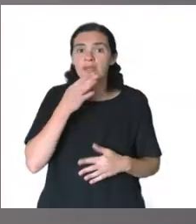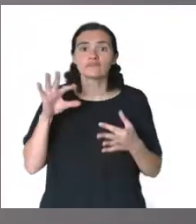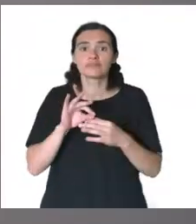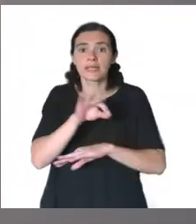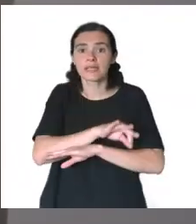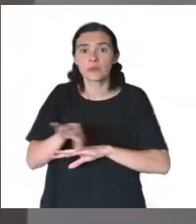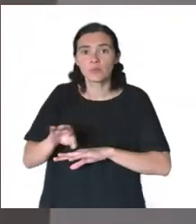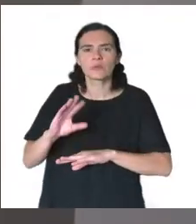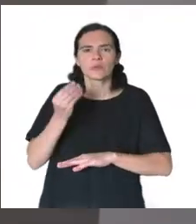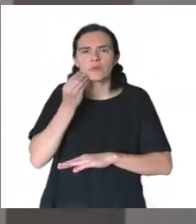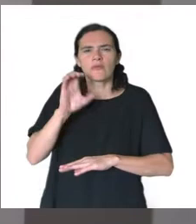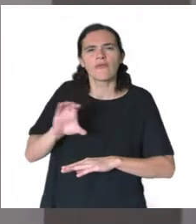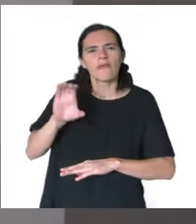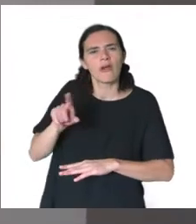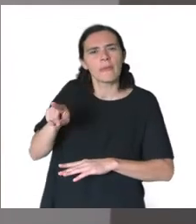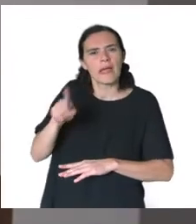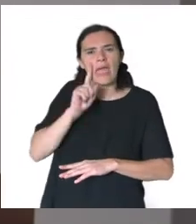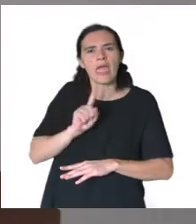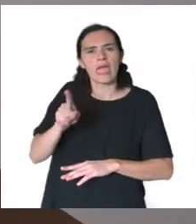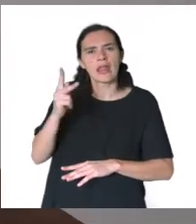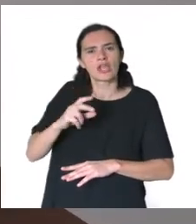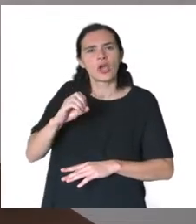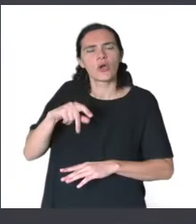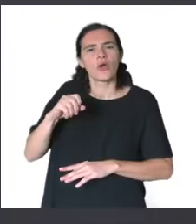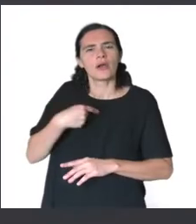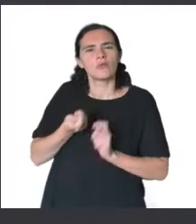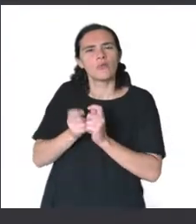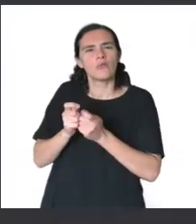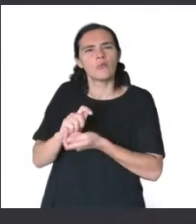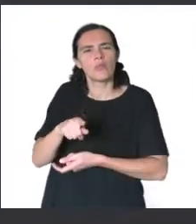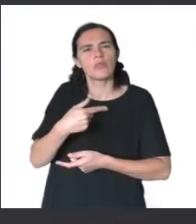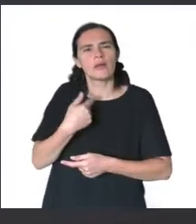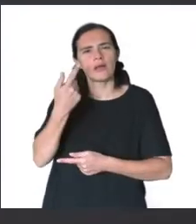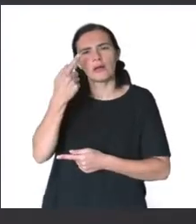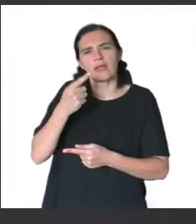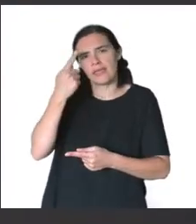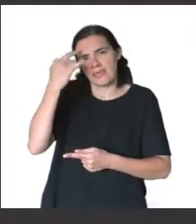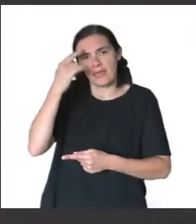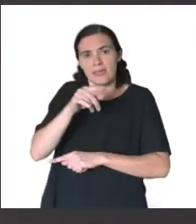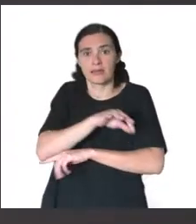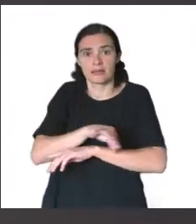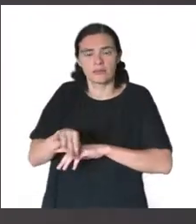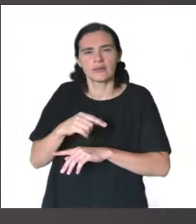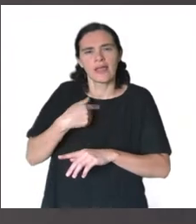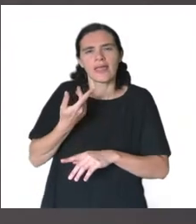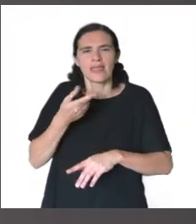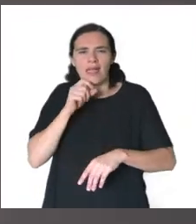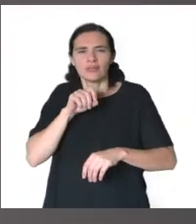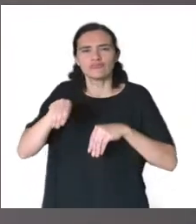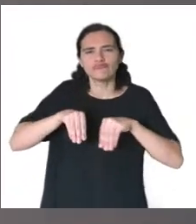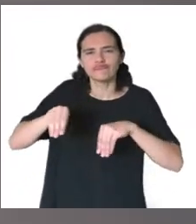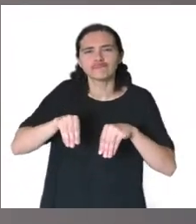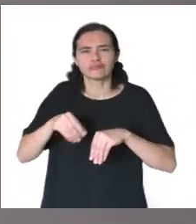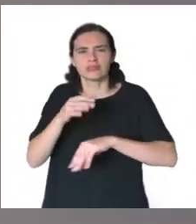So we're talking about architecture and the way Yoko Ono is shifting notion of architecture, actually playing